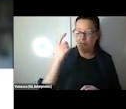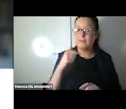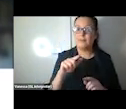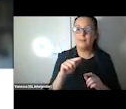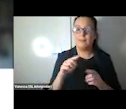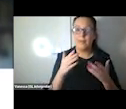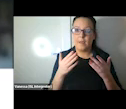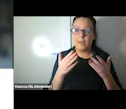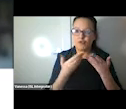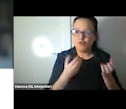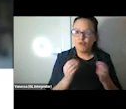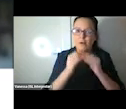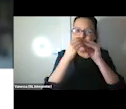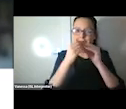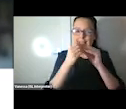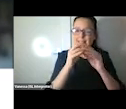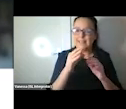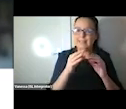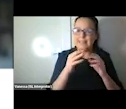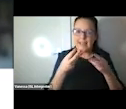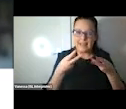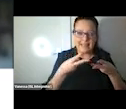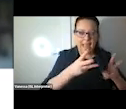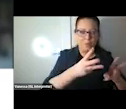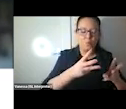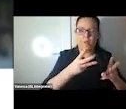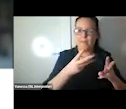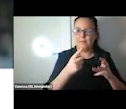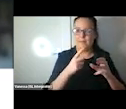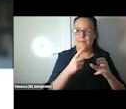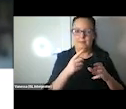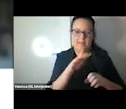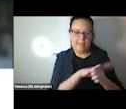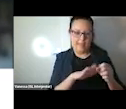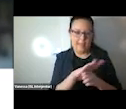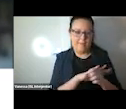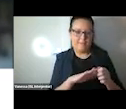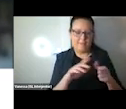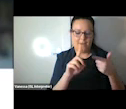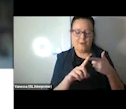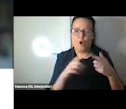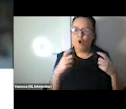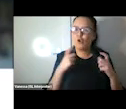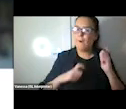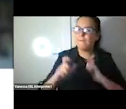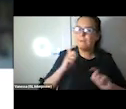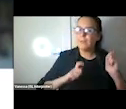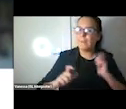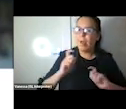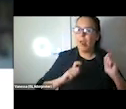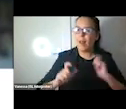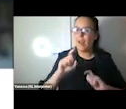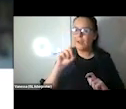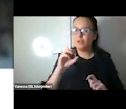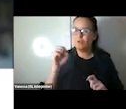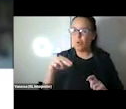at the arrival to an area that then uses shared space, creating comfort zones, meaning having